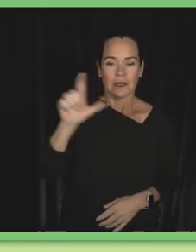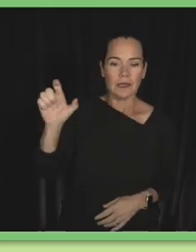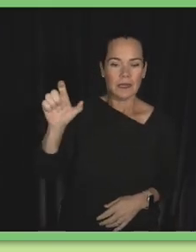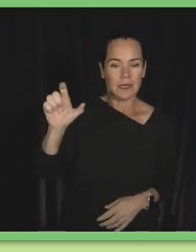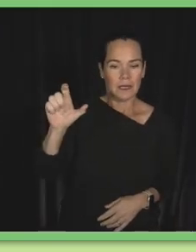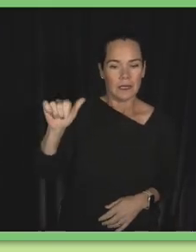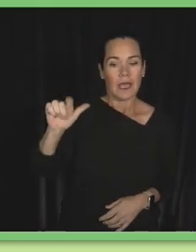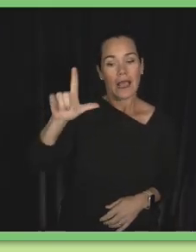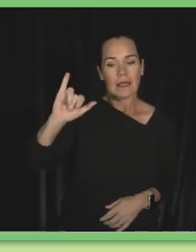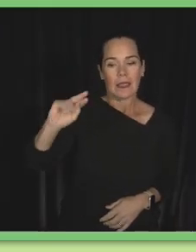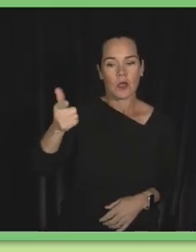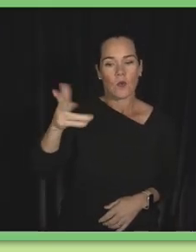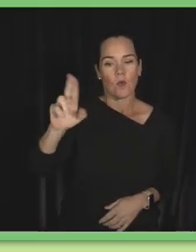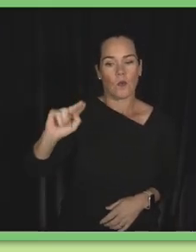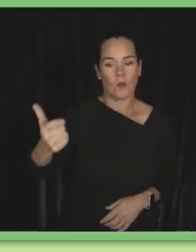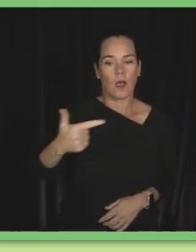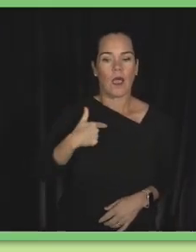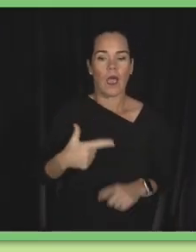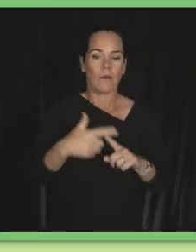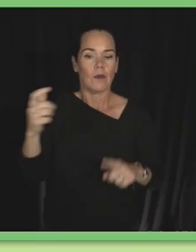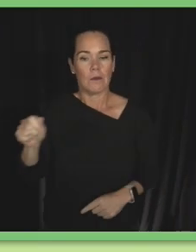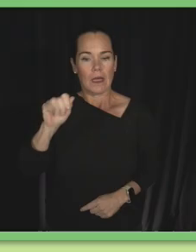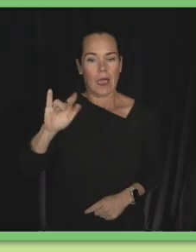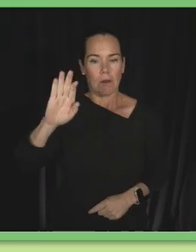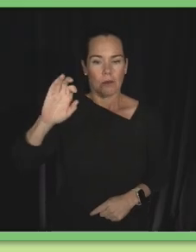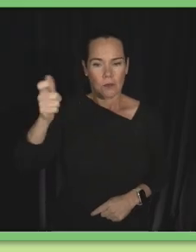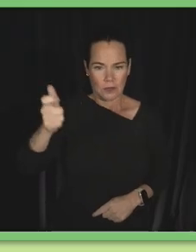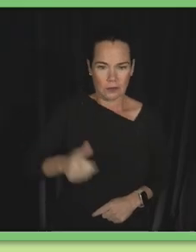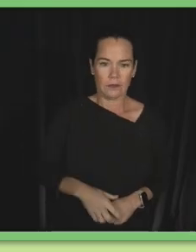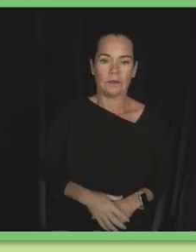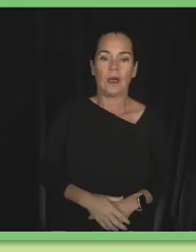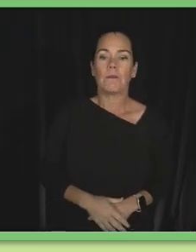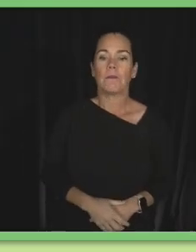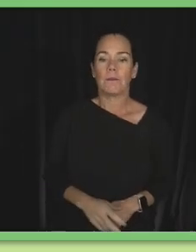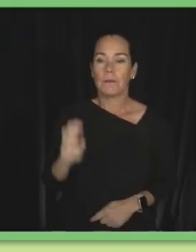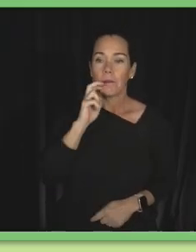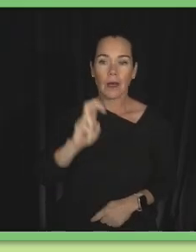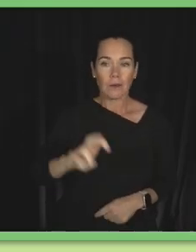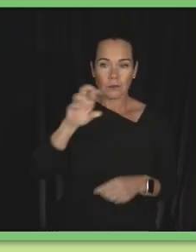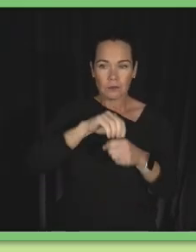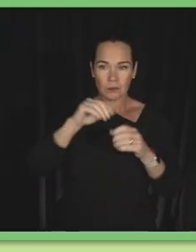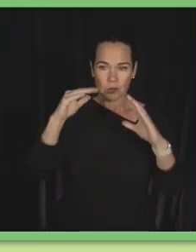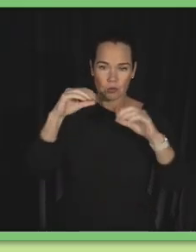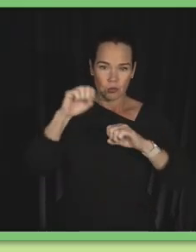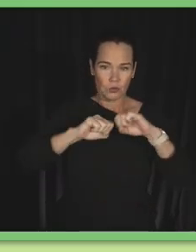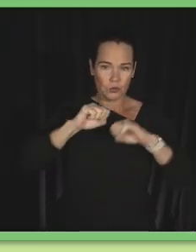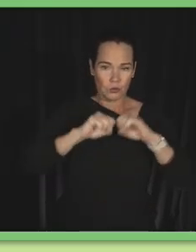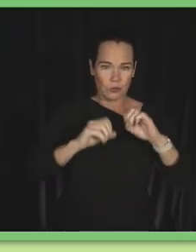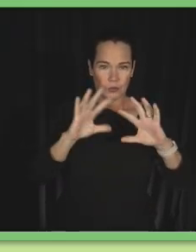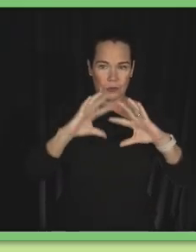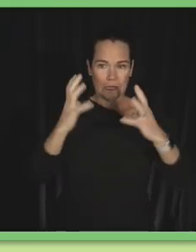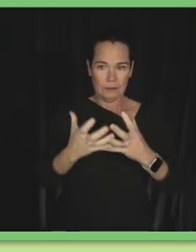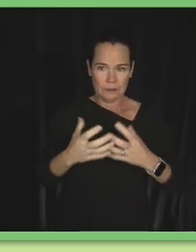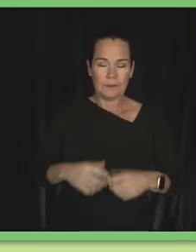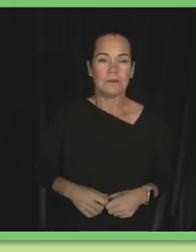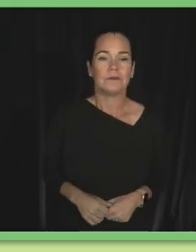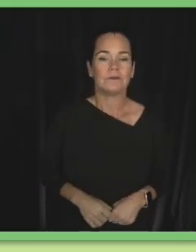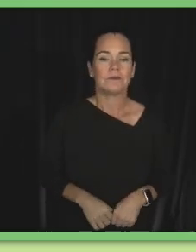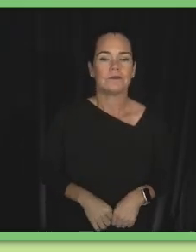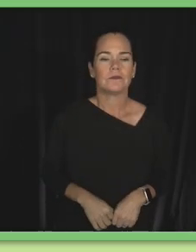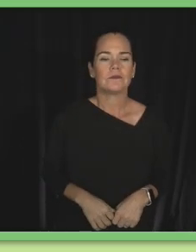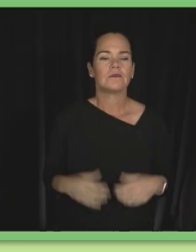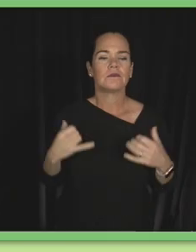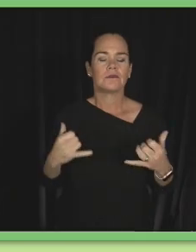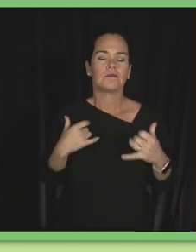from ByteDance infrastructure team. Today, I'm going to share the open source journey of